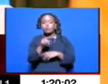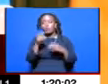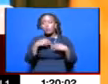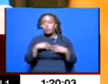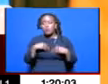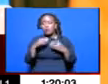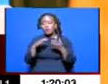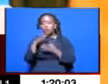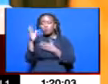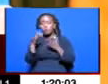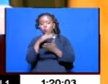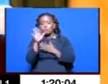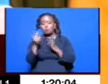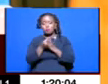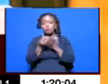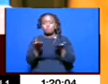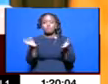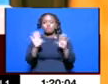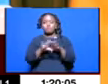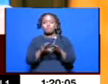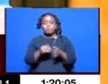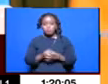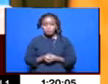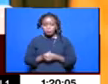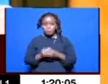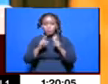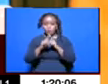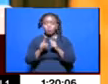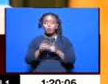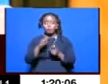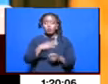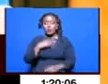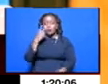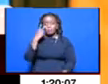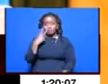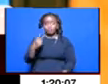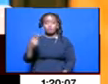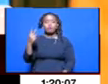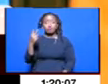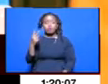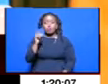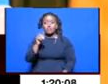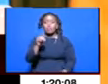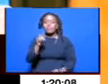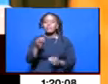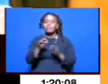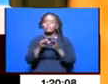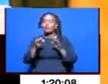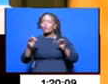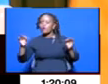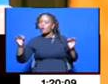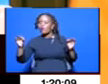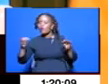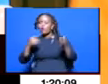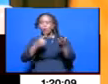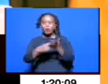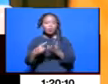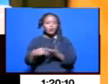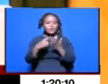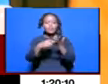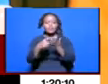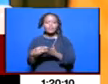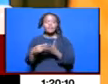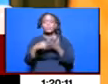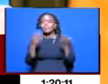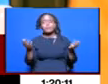uncharted. It is my firm view that this prolonged debate has been agonizingly stripped